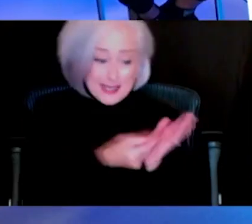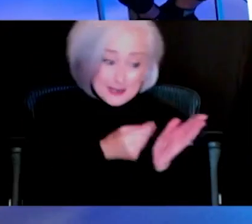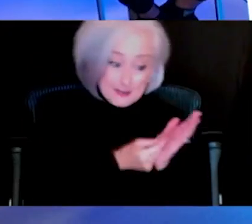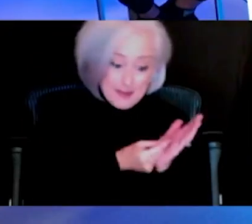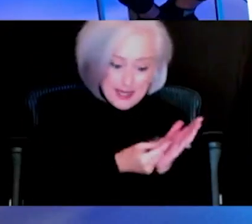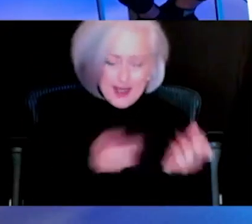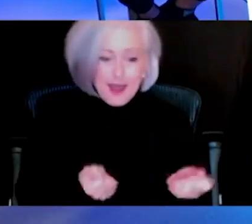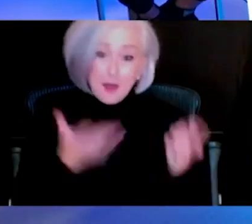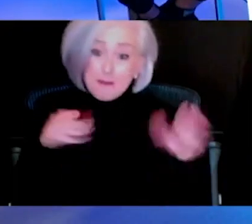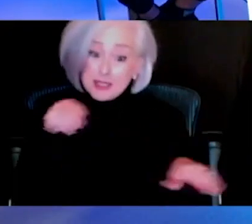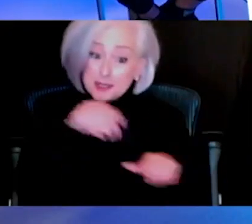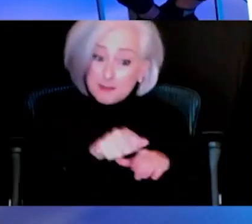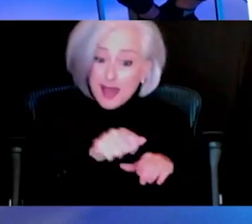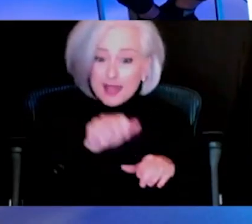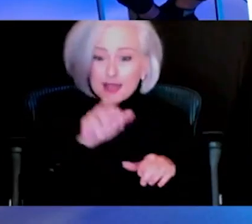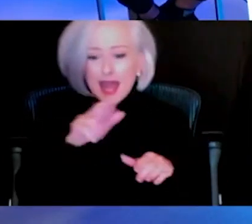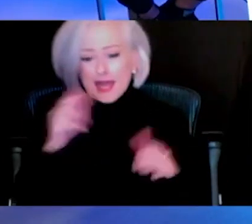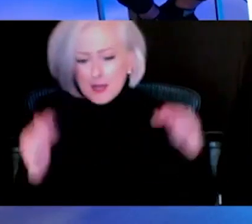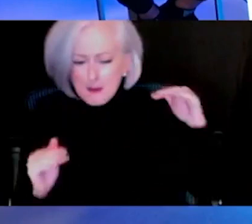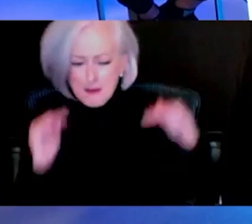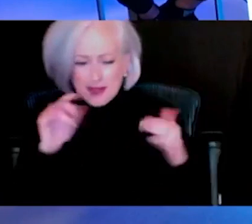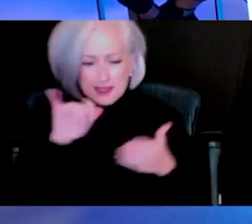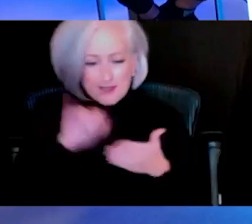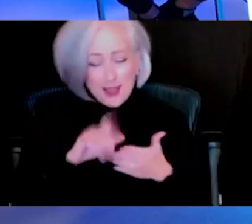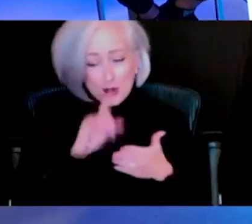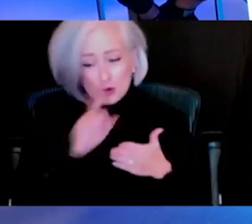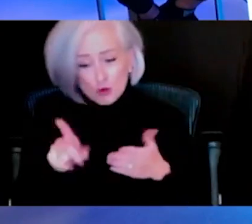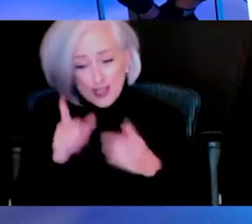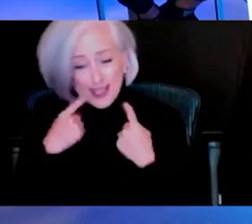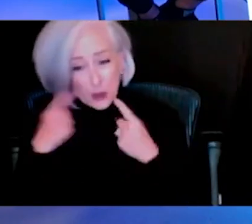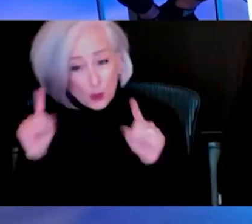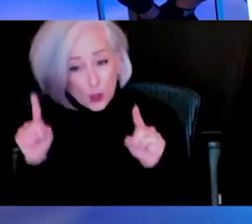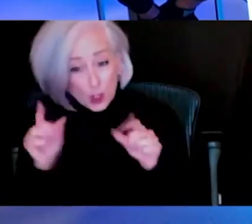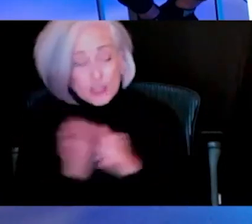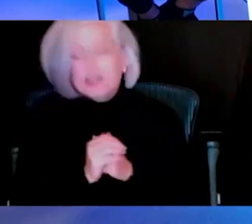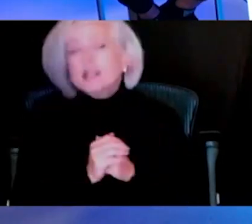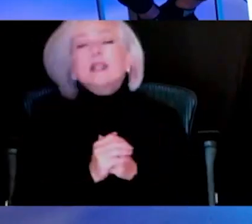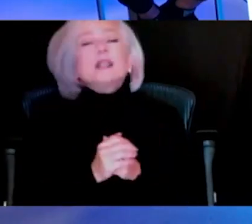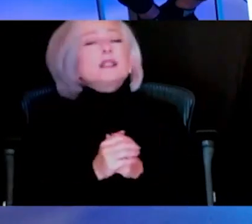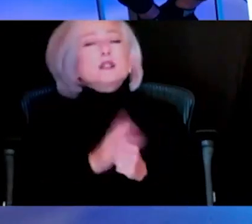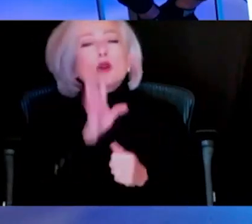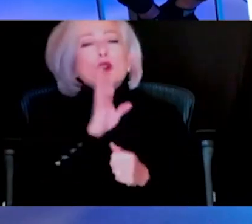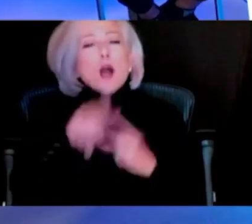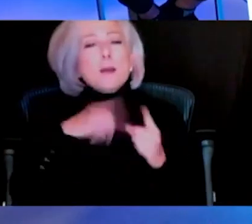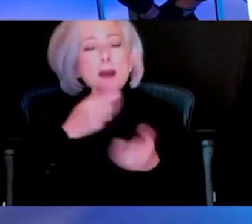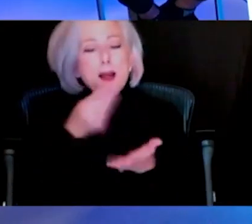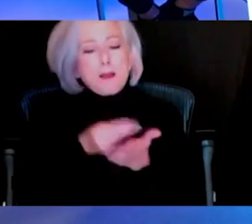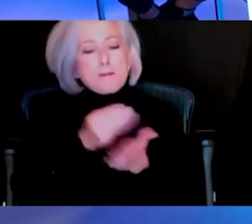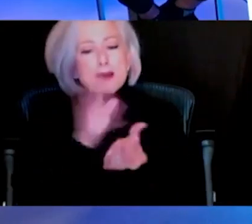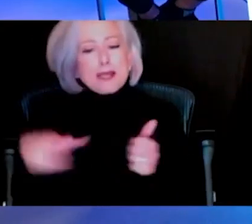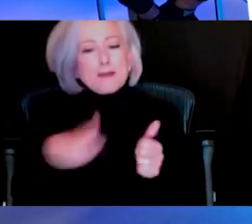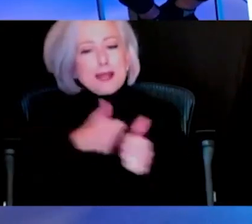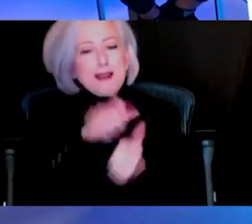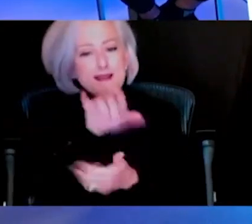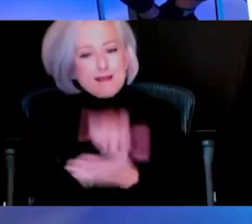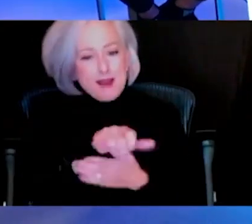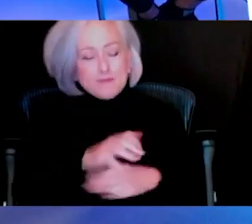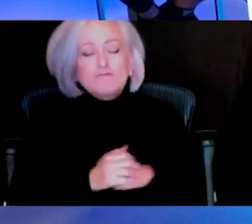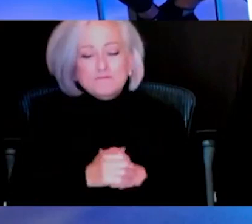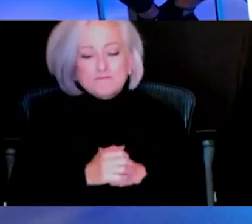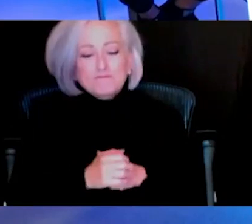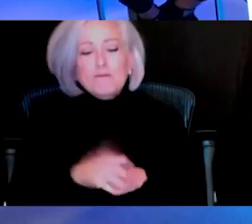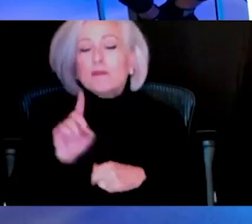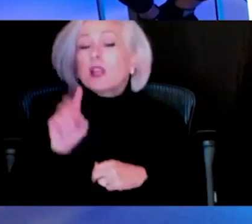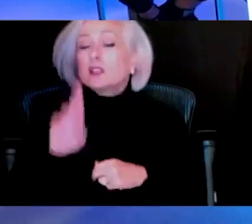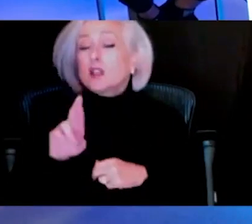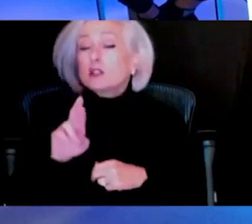spend and, you know, how much is it really working? So let's talk about the money behind it. Because Dr. Rajpara, I told you, I said,